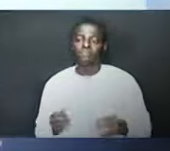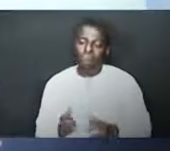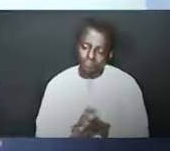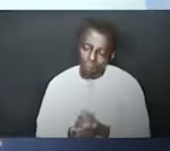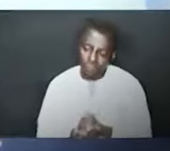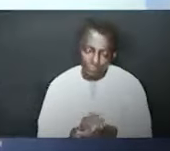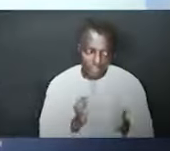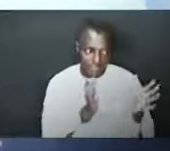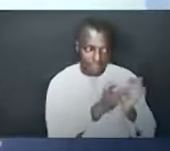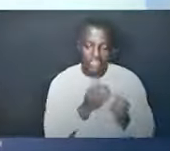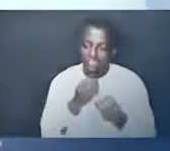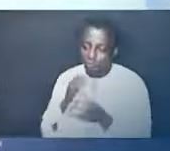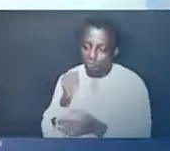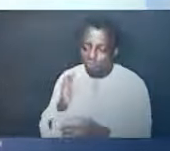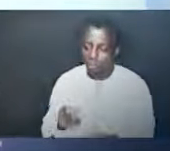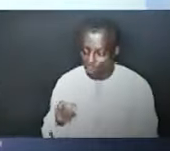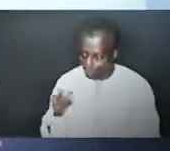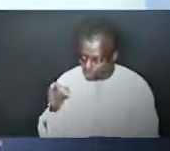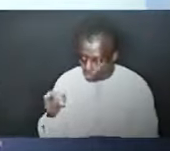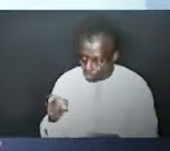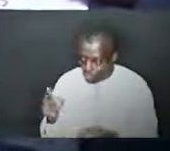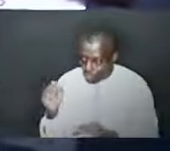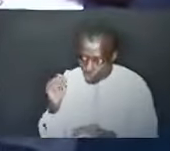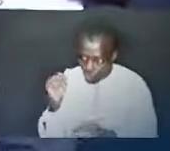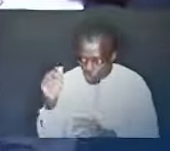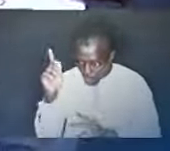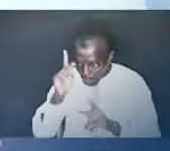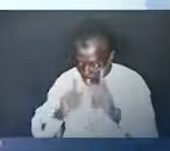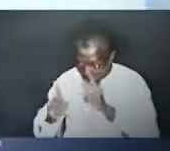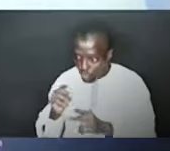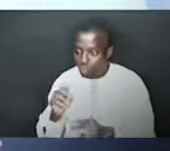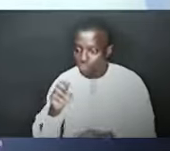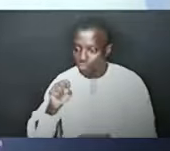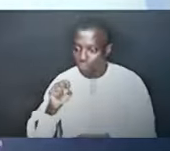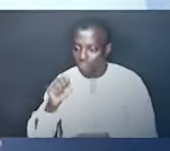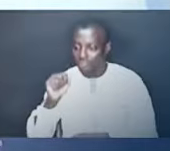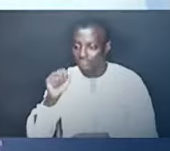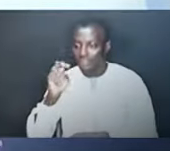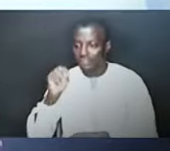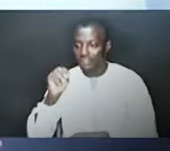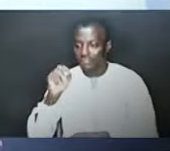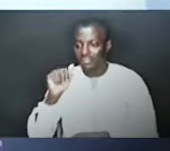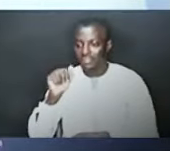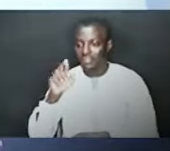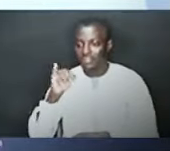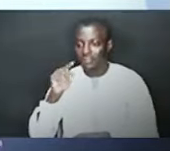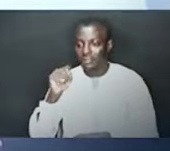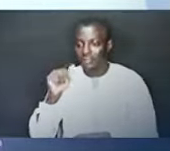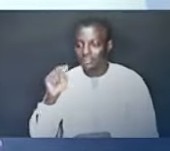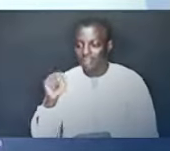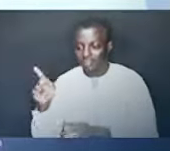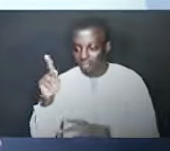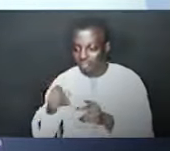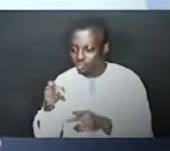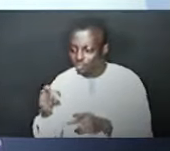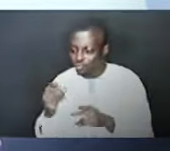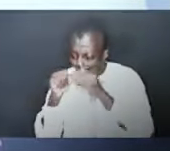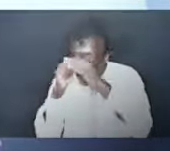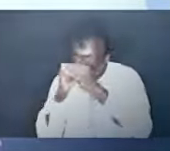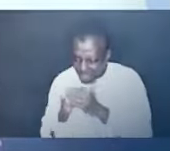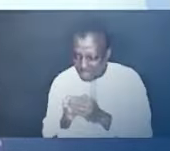worship what you do not know. We worship what we do know, for salvation is from the